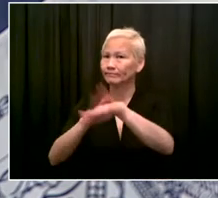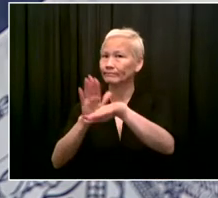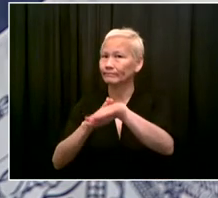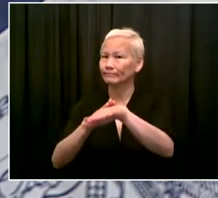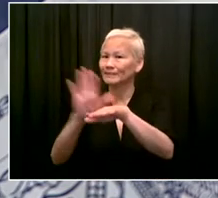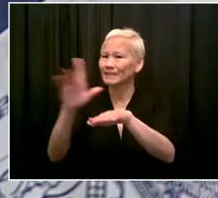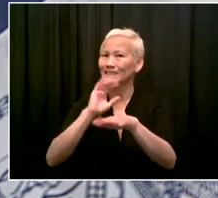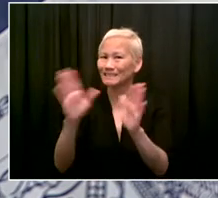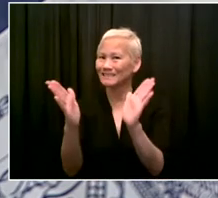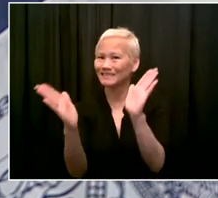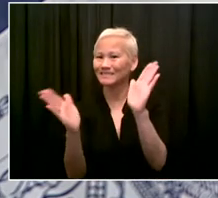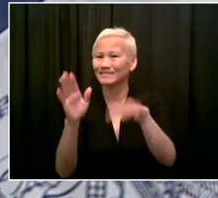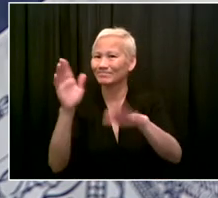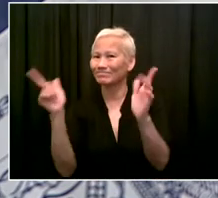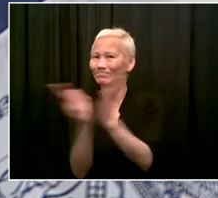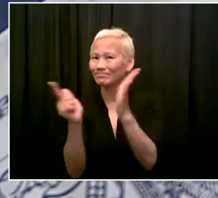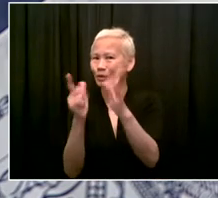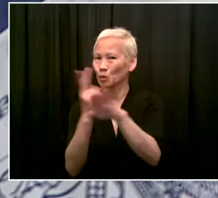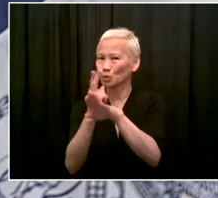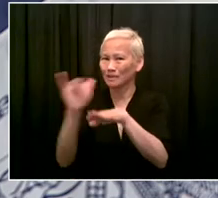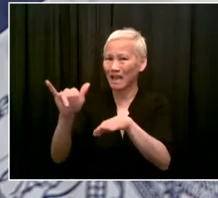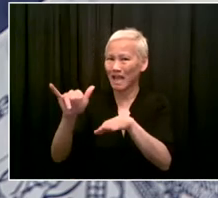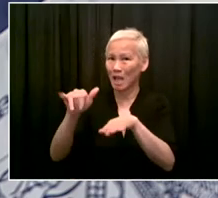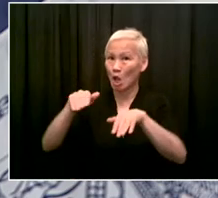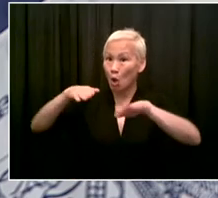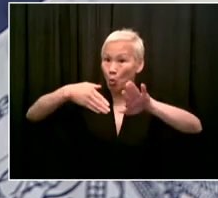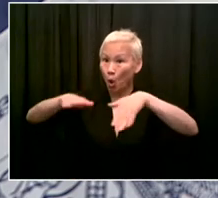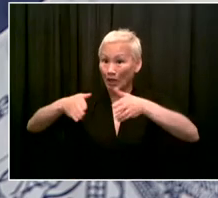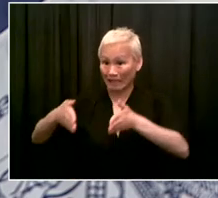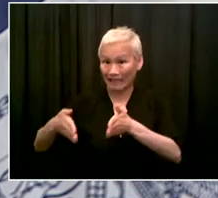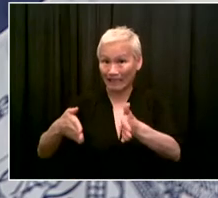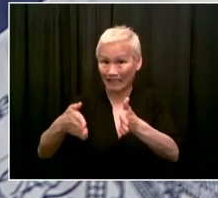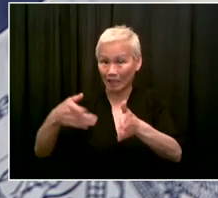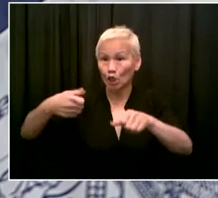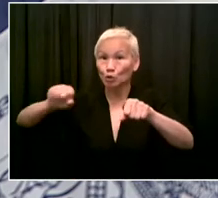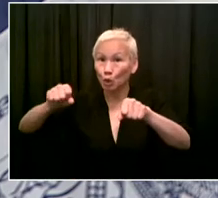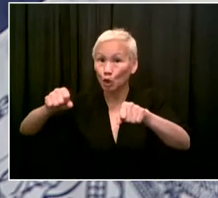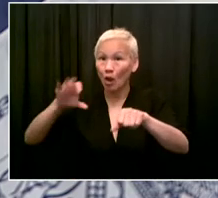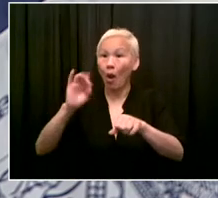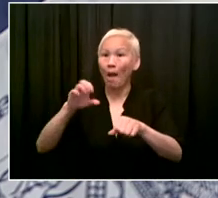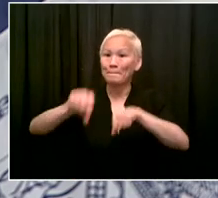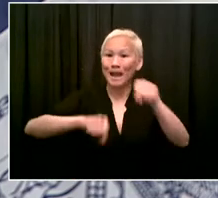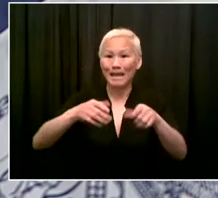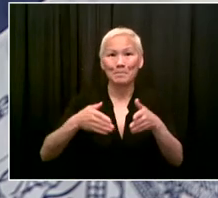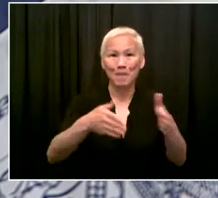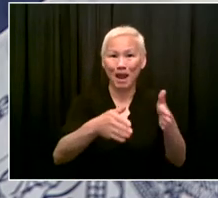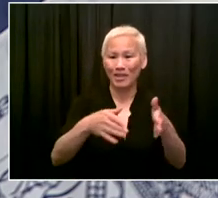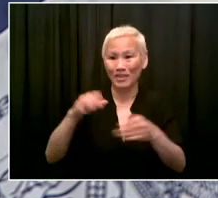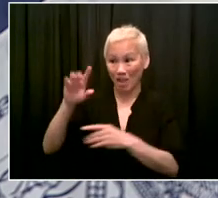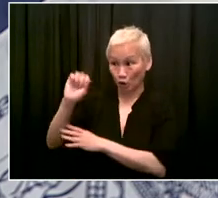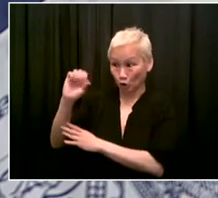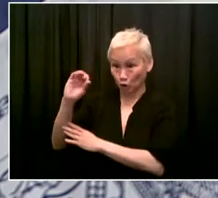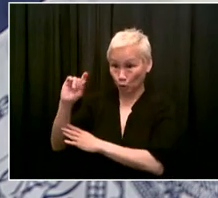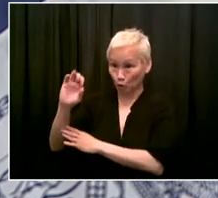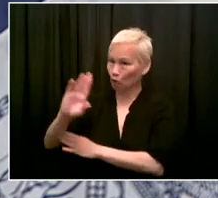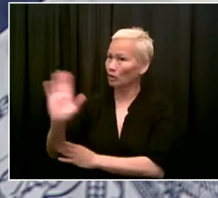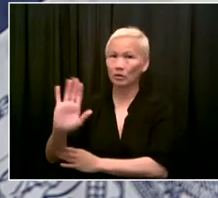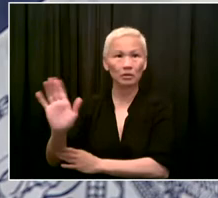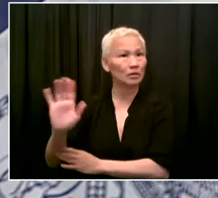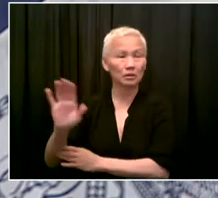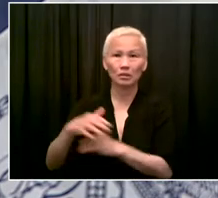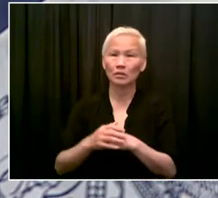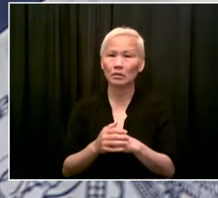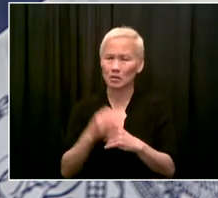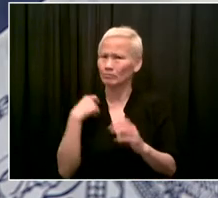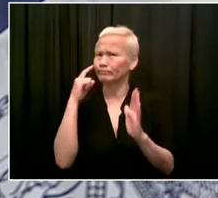them. We even talked to someone who rode one. He says he knows the rules, but everybody's doing it. It's okay. We talked to pedestrians and cyclists, and every